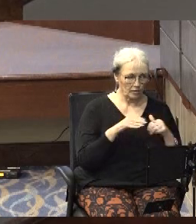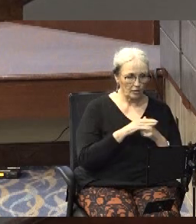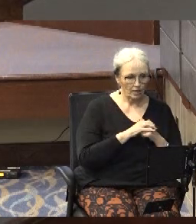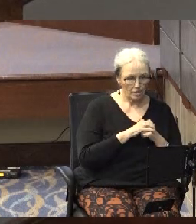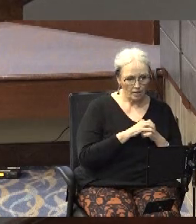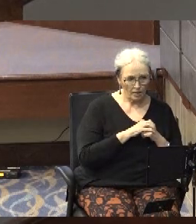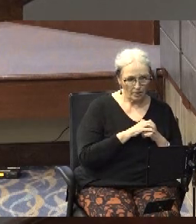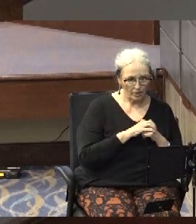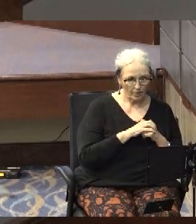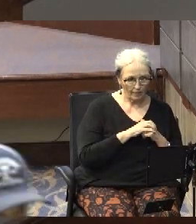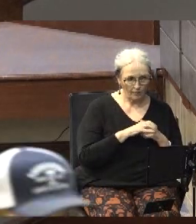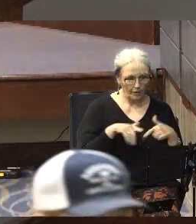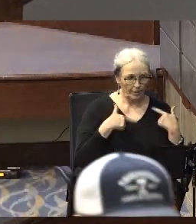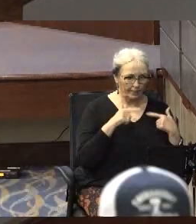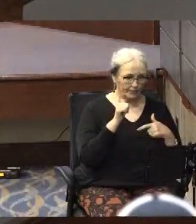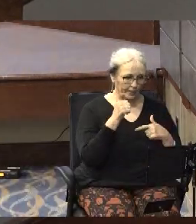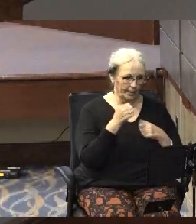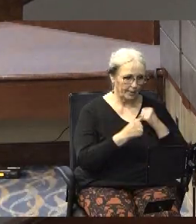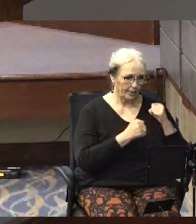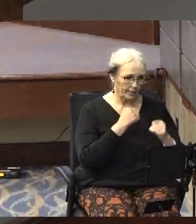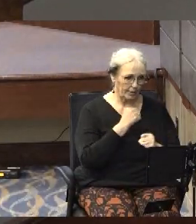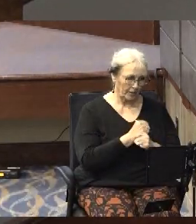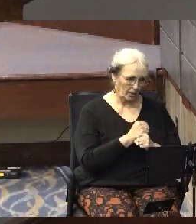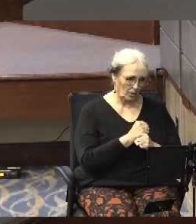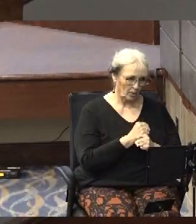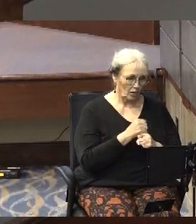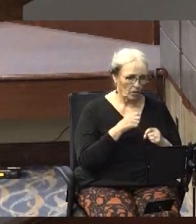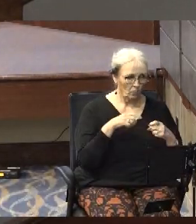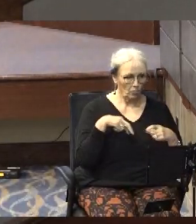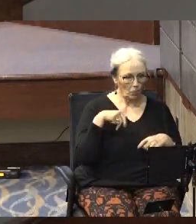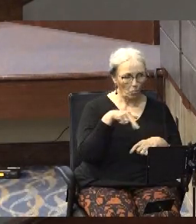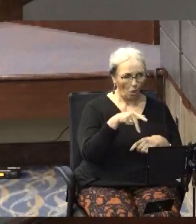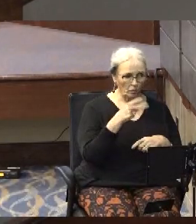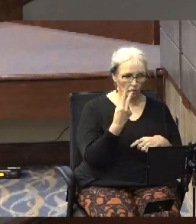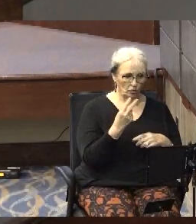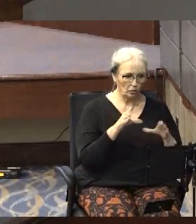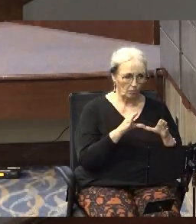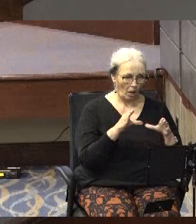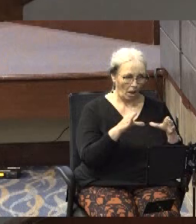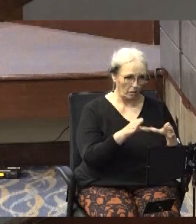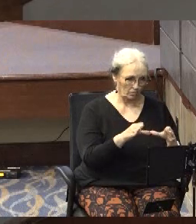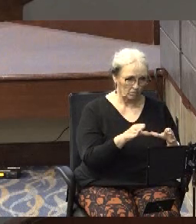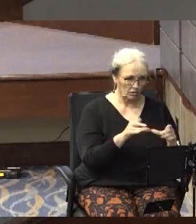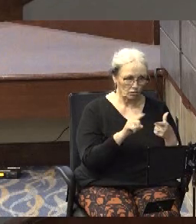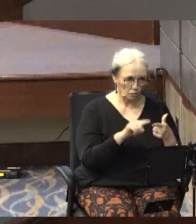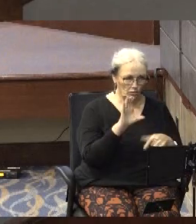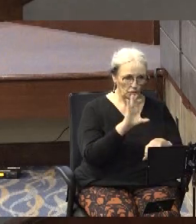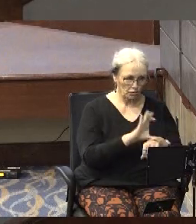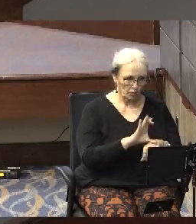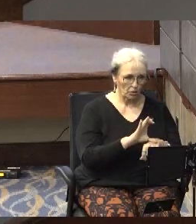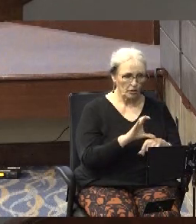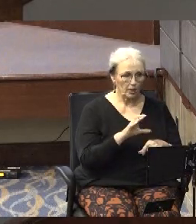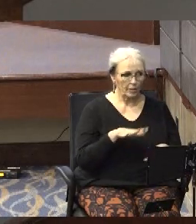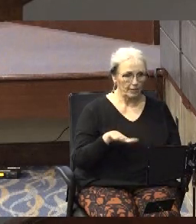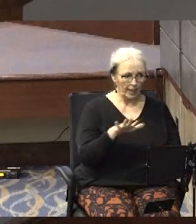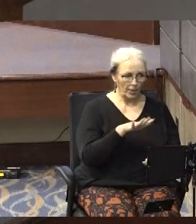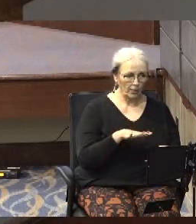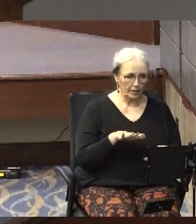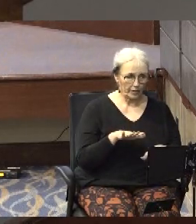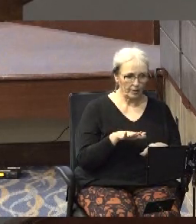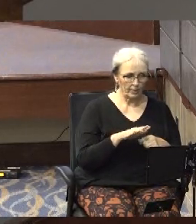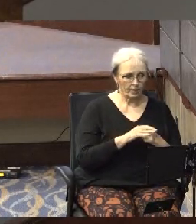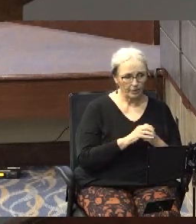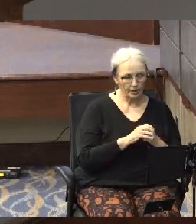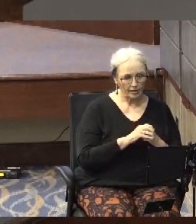comfortable for 10 years letting them walk the two blocks to the church in the neighborhood that we're on the